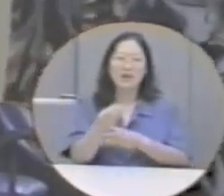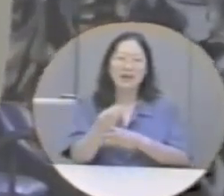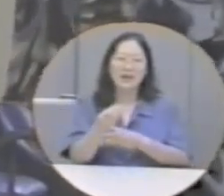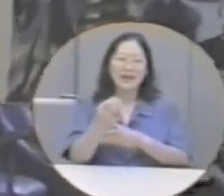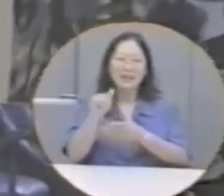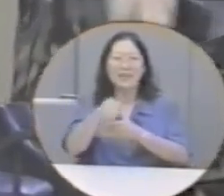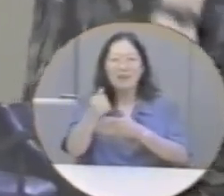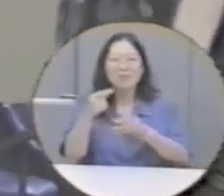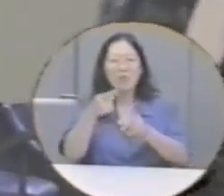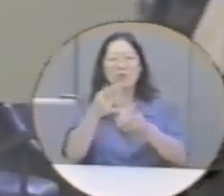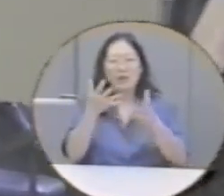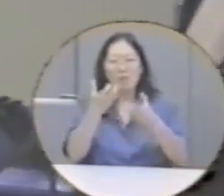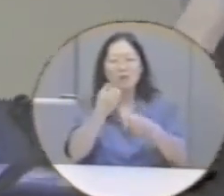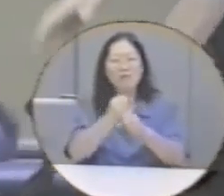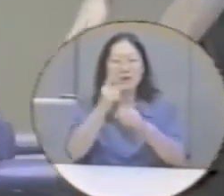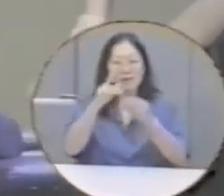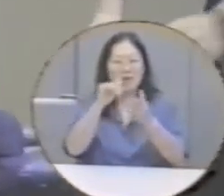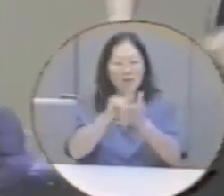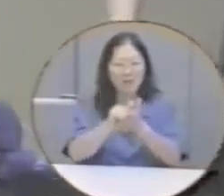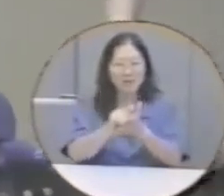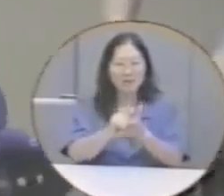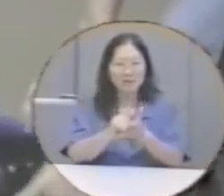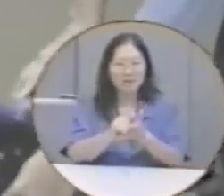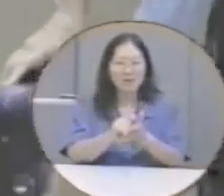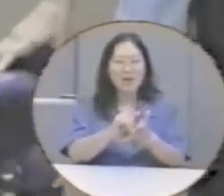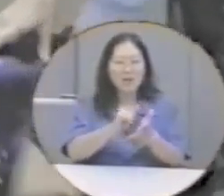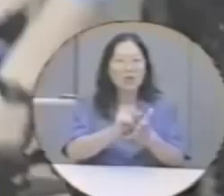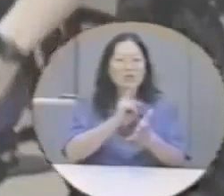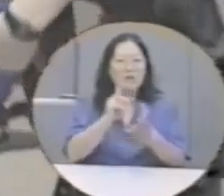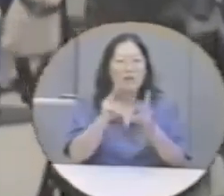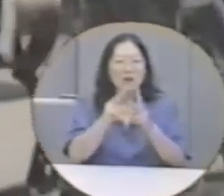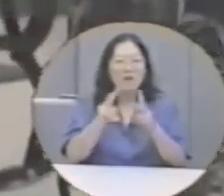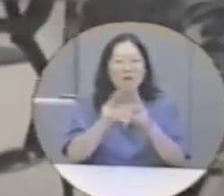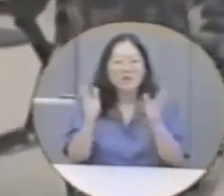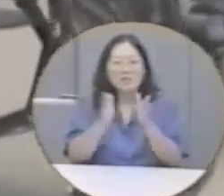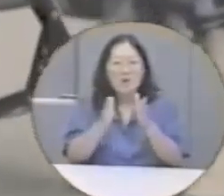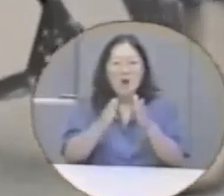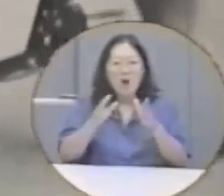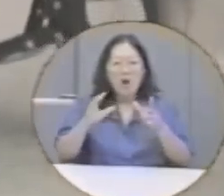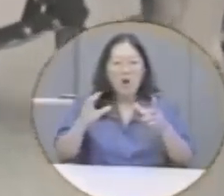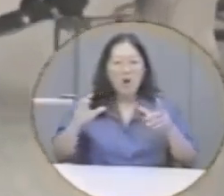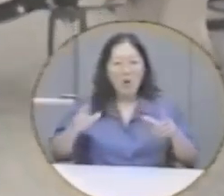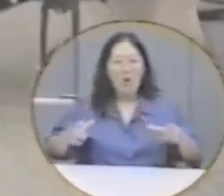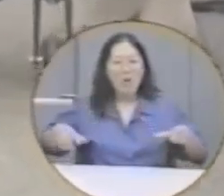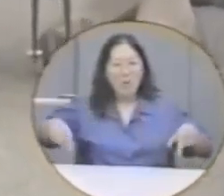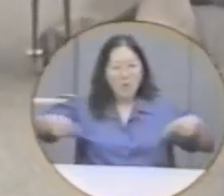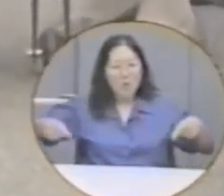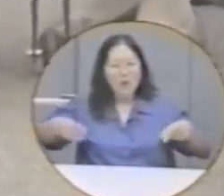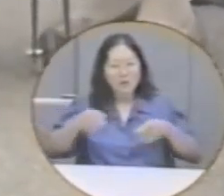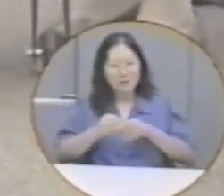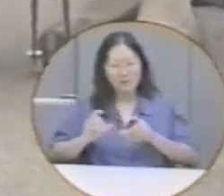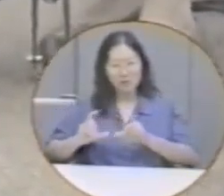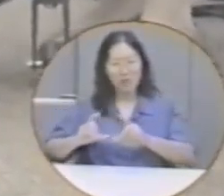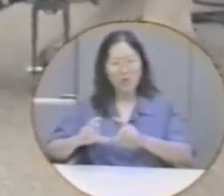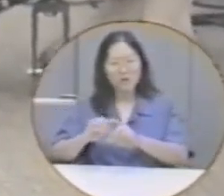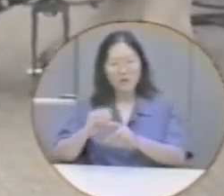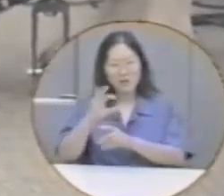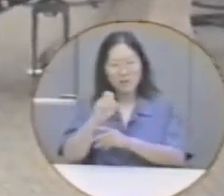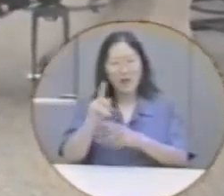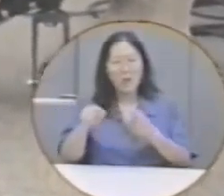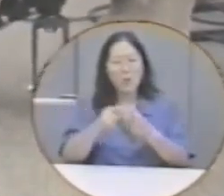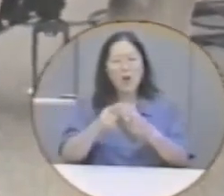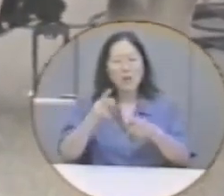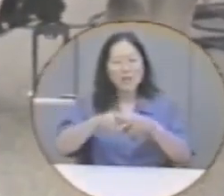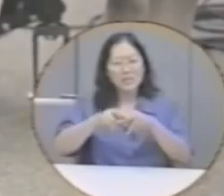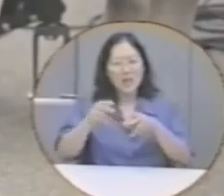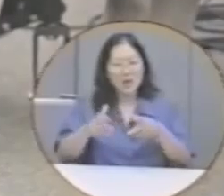The other point that I wanted to make about this is that these are very small wheels in the back, and as the chair grows,